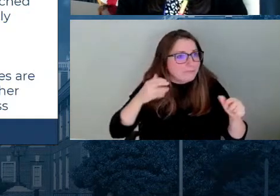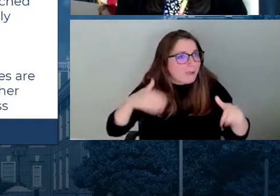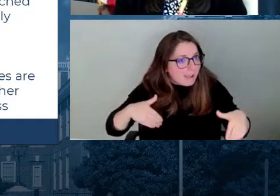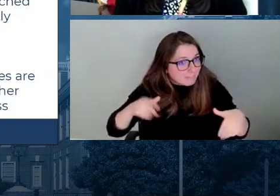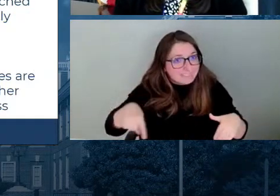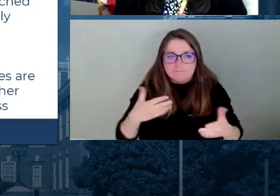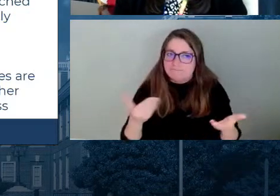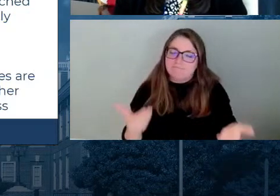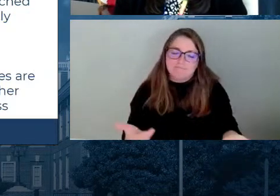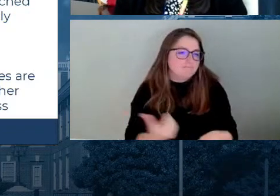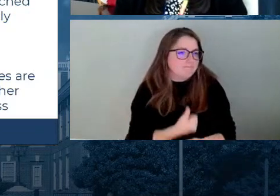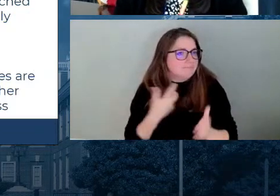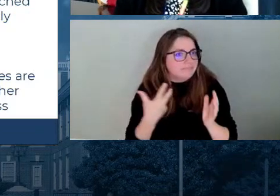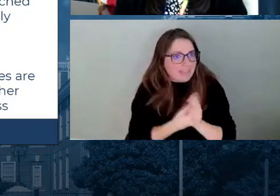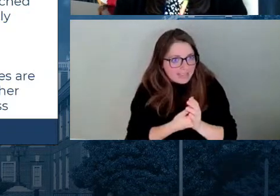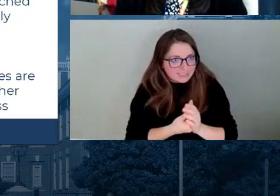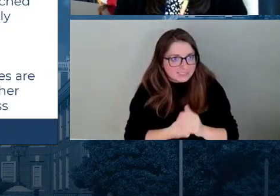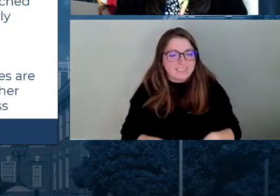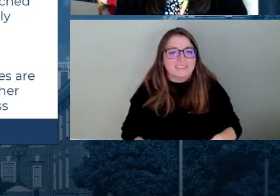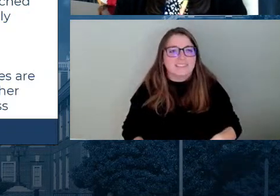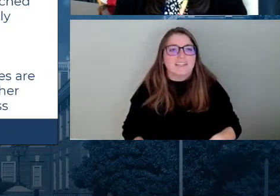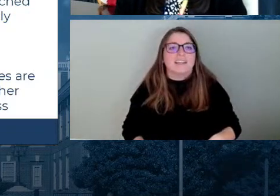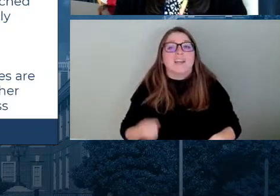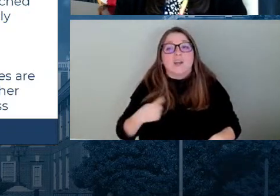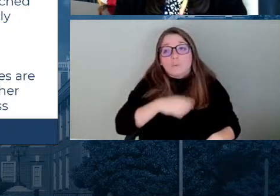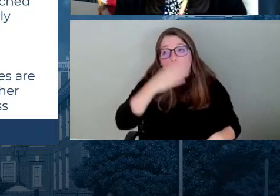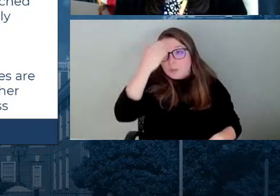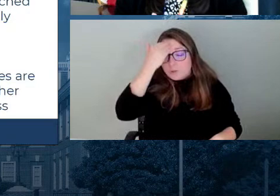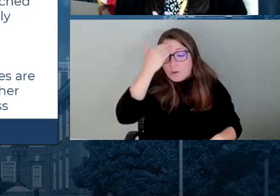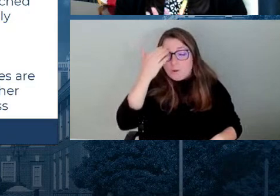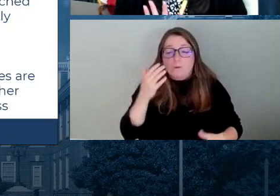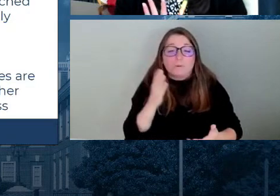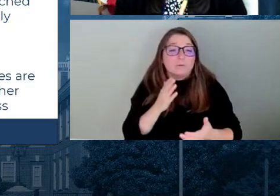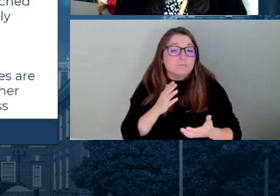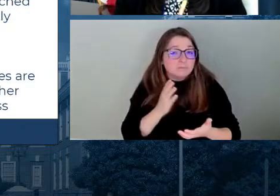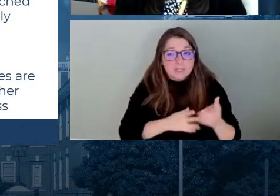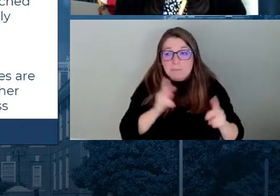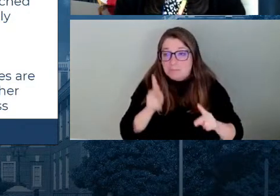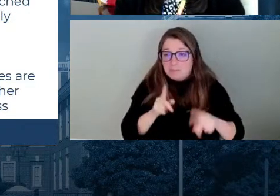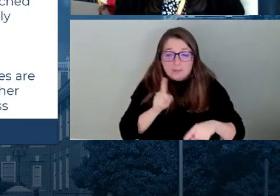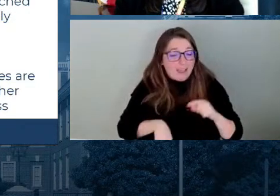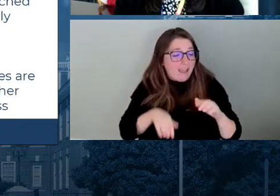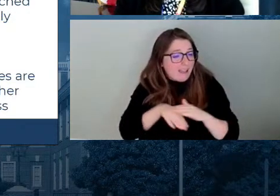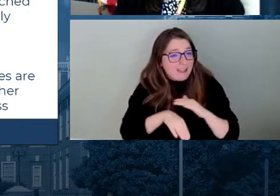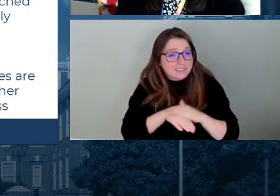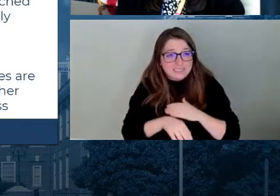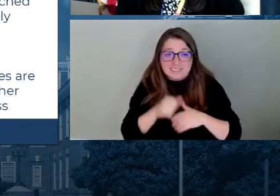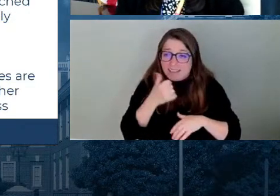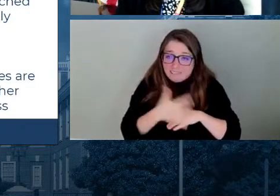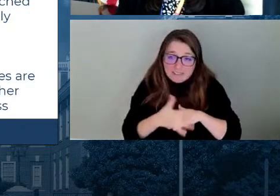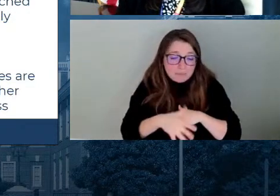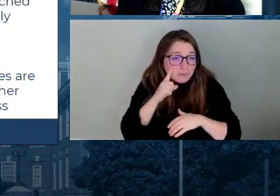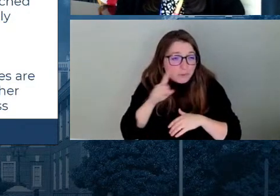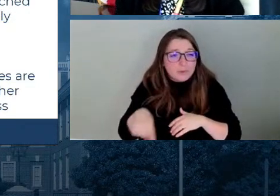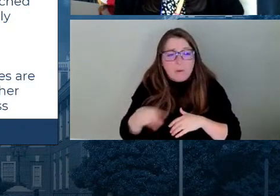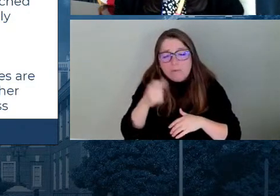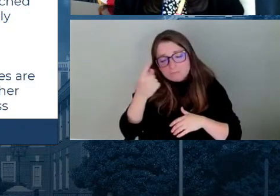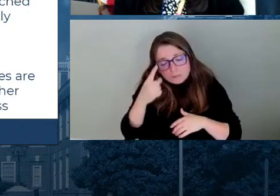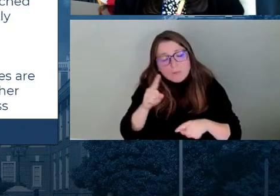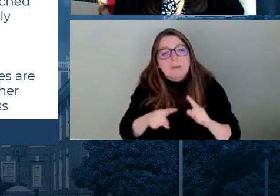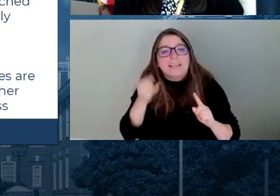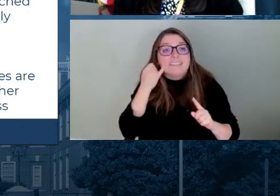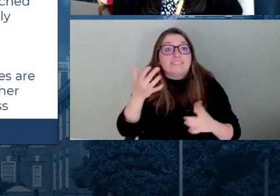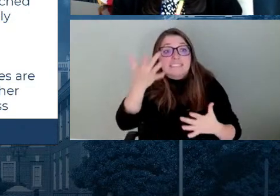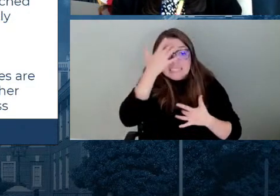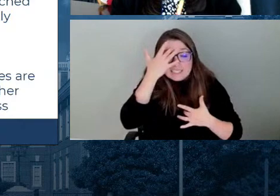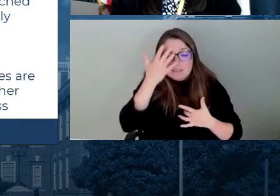booster, we know that this is a privilege for some and not available to everyone, but if you can, please stay home if you are sick. If you